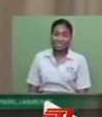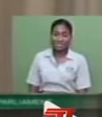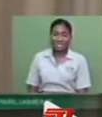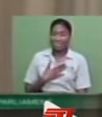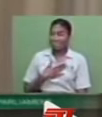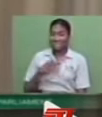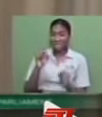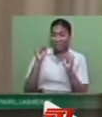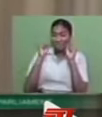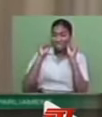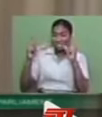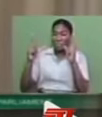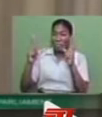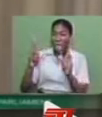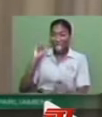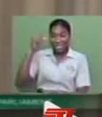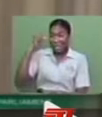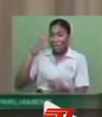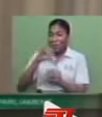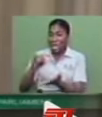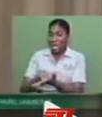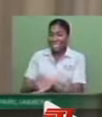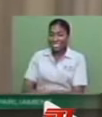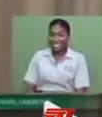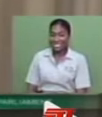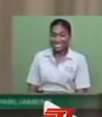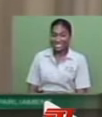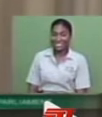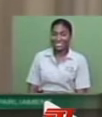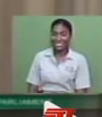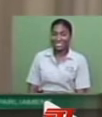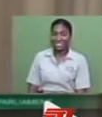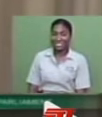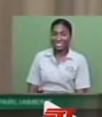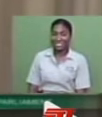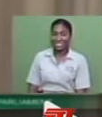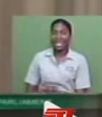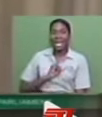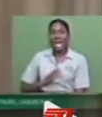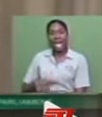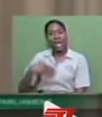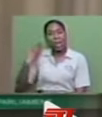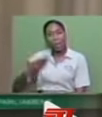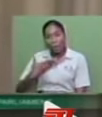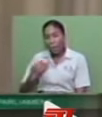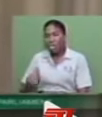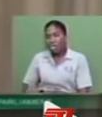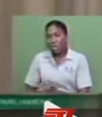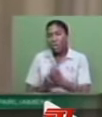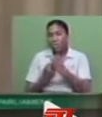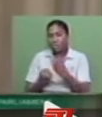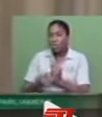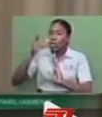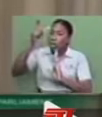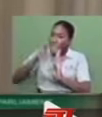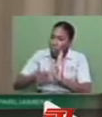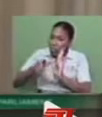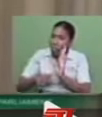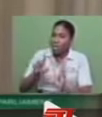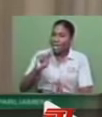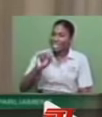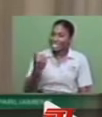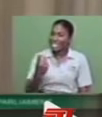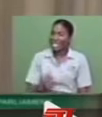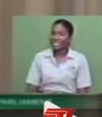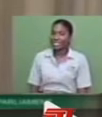Act. Madam Speaker, I always advocate for lower taxes across the board for every citizen. You cannot tax